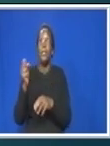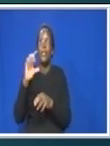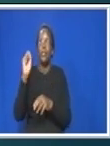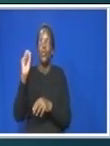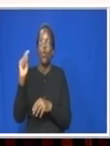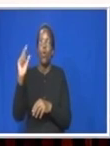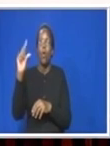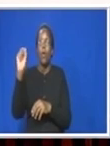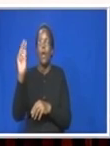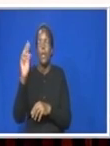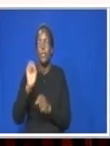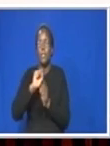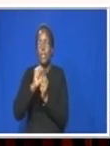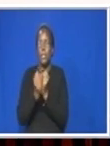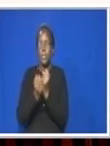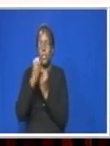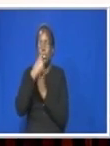system.